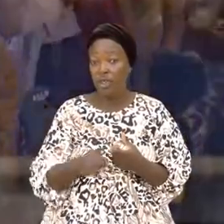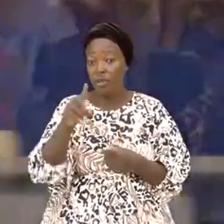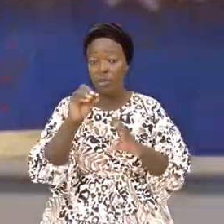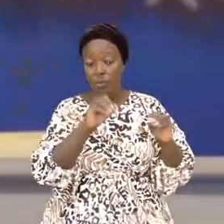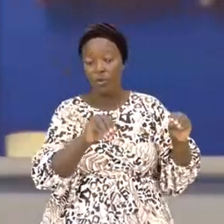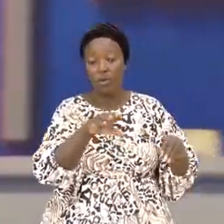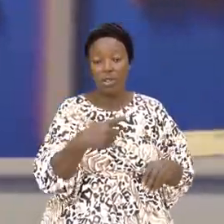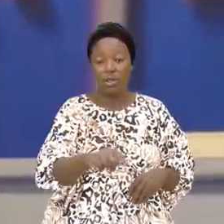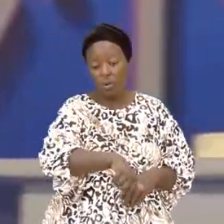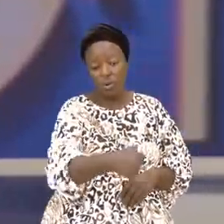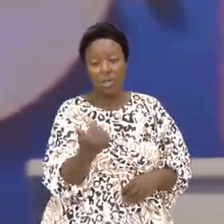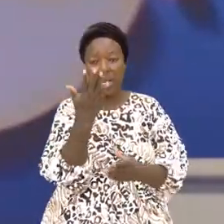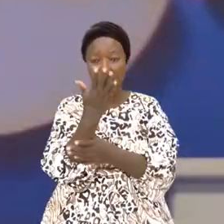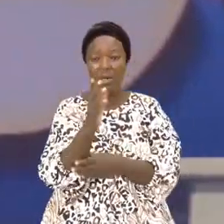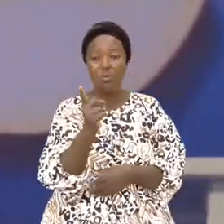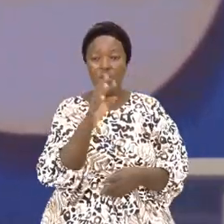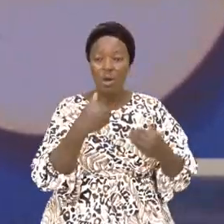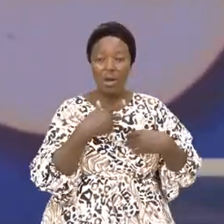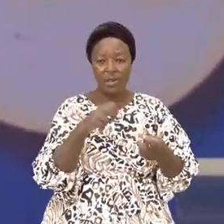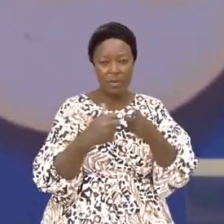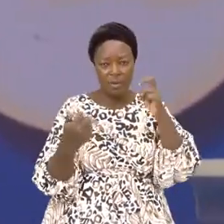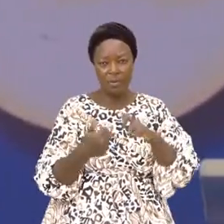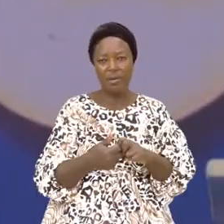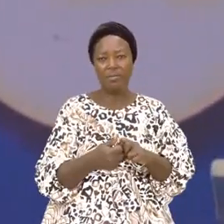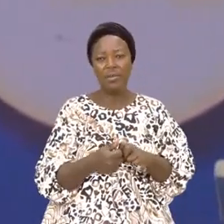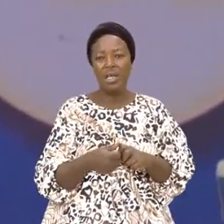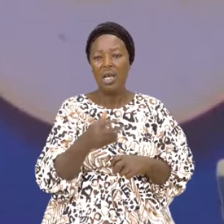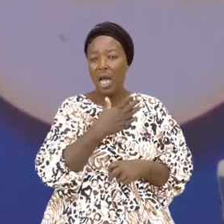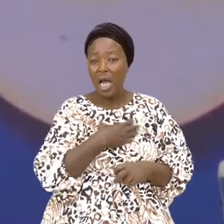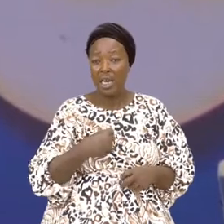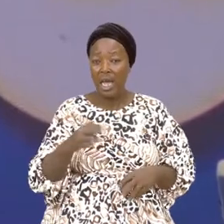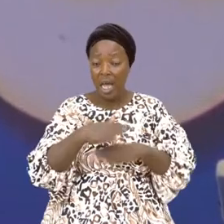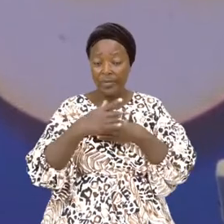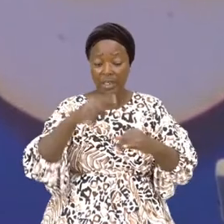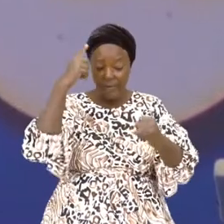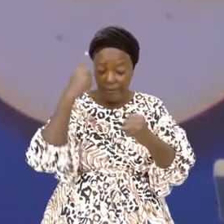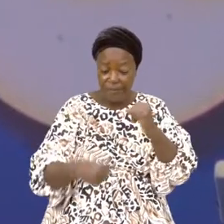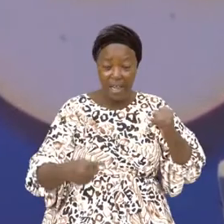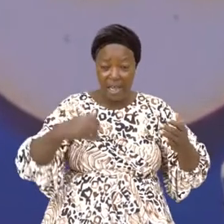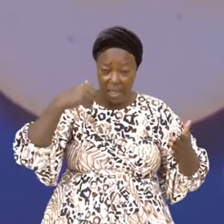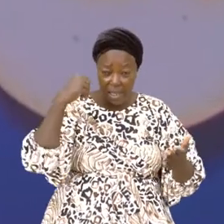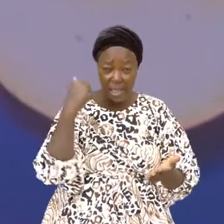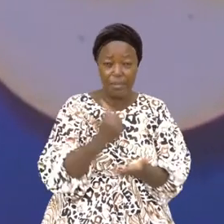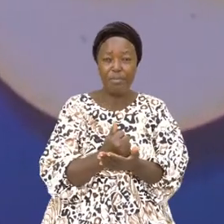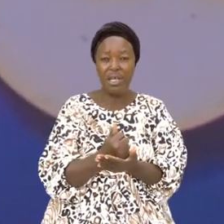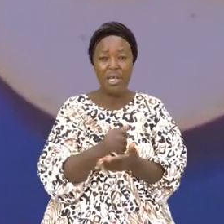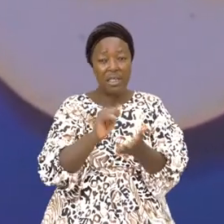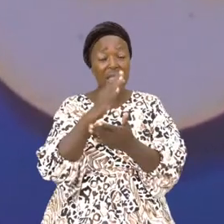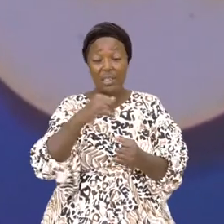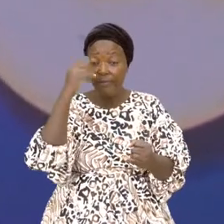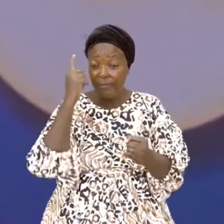other hand where you have the challenge. And after the final amen, that's the